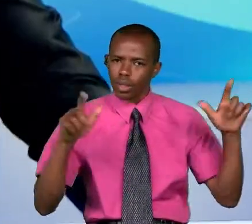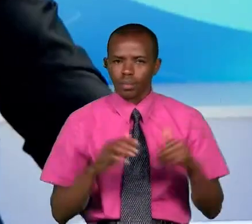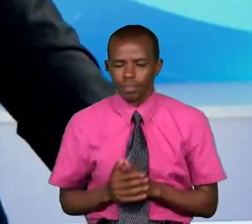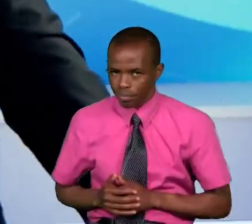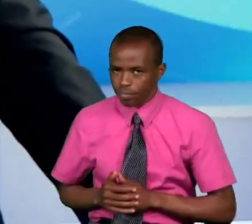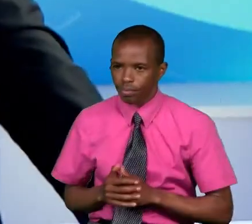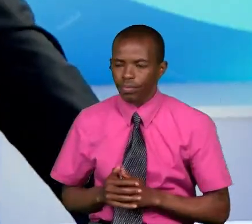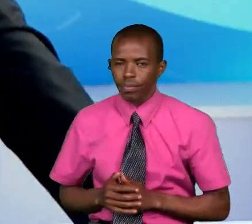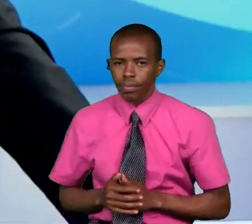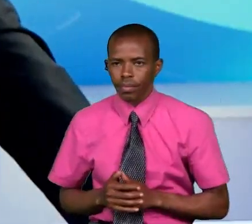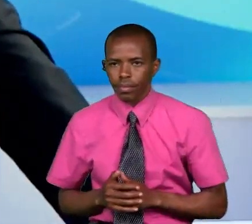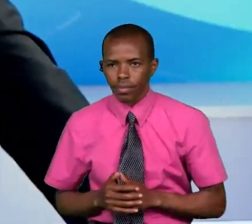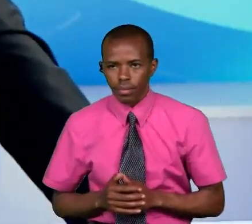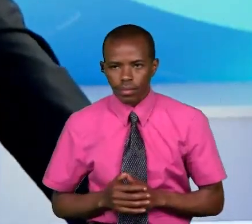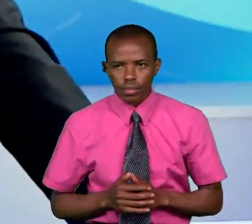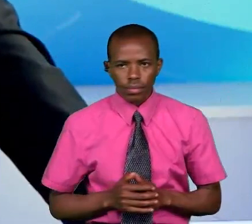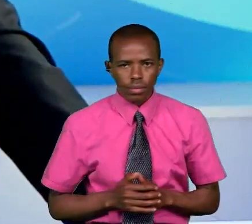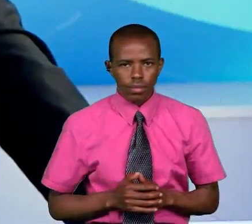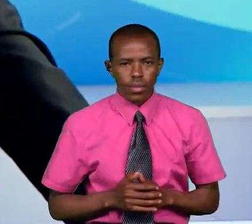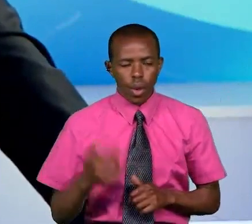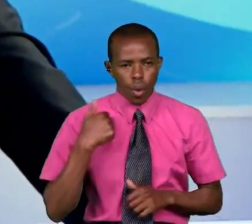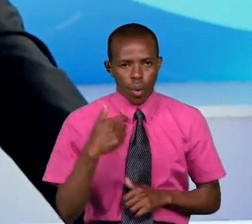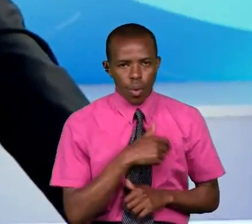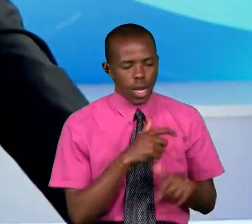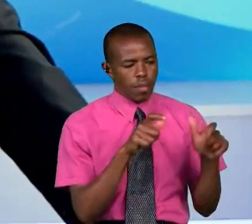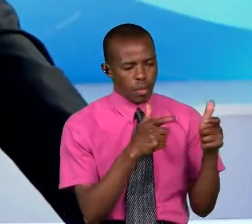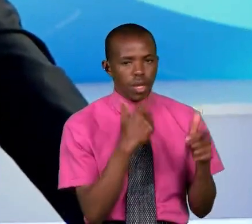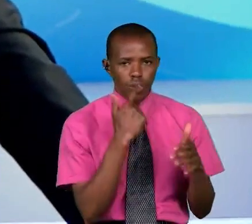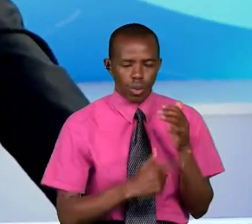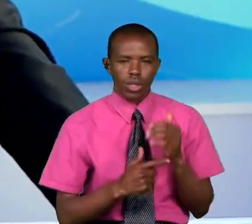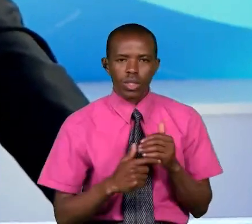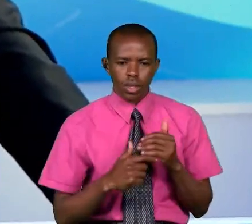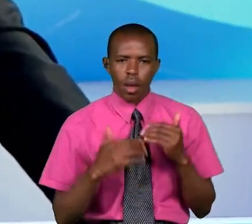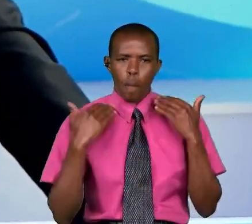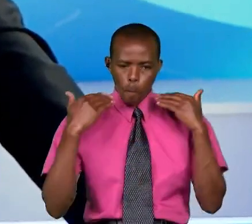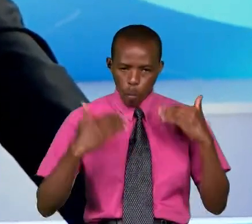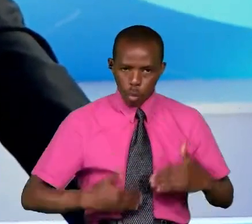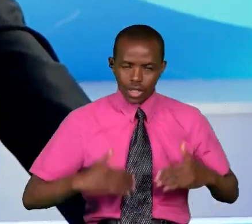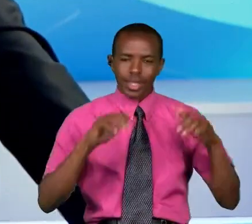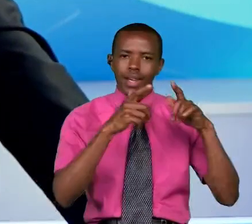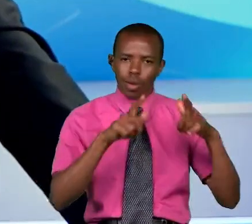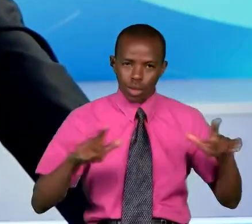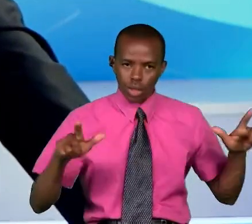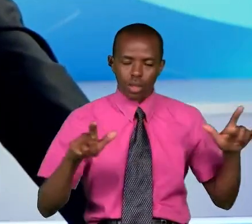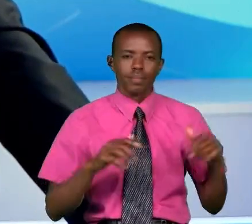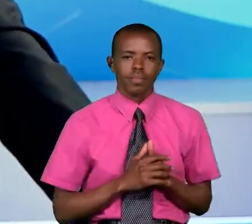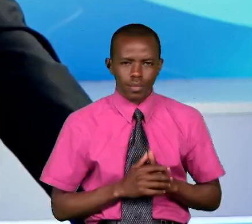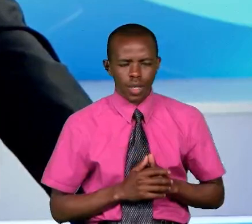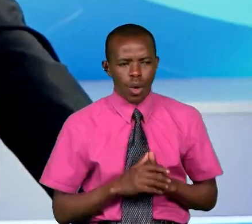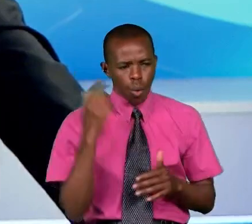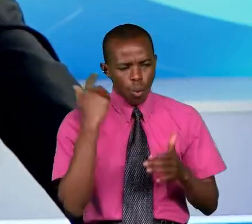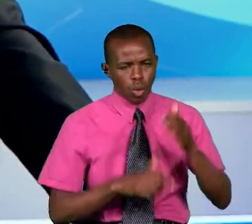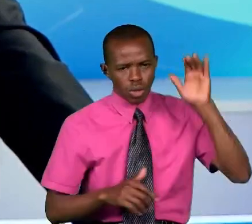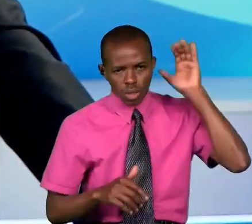Nathan, as in media, there's what we call body language. We read body language. Mm-hmm. By what you're hearing,